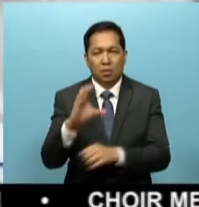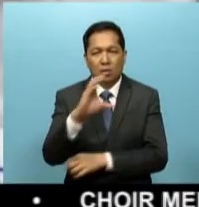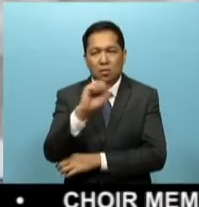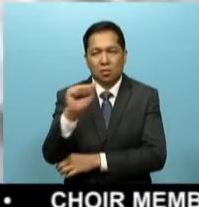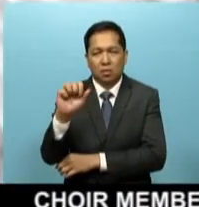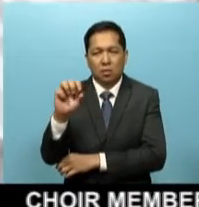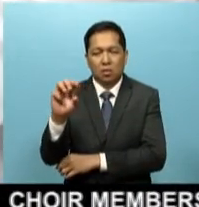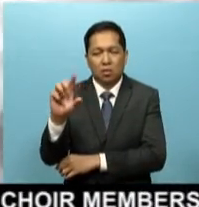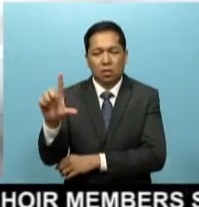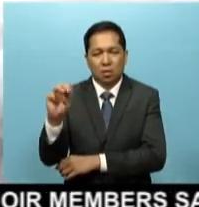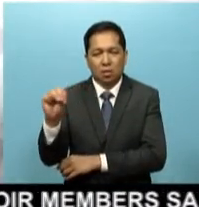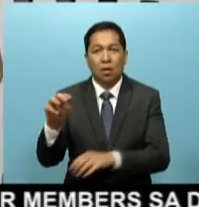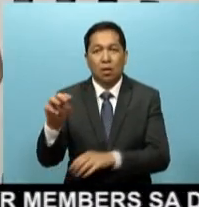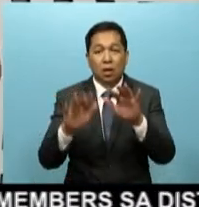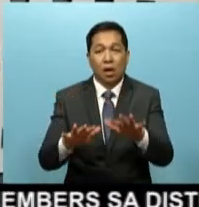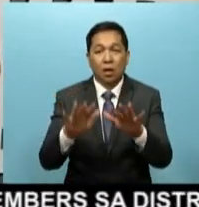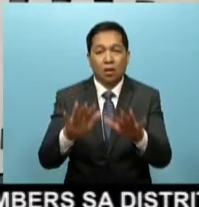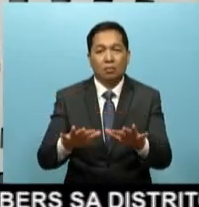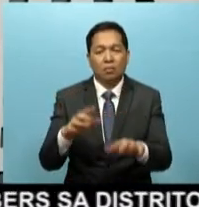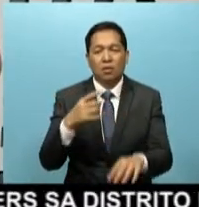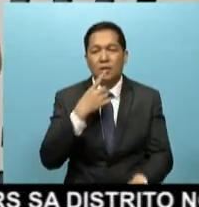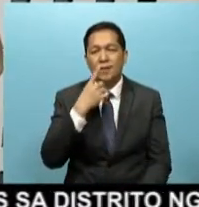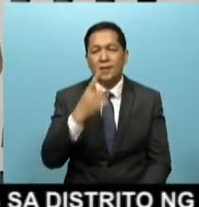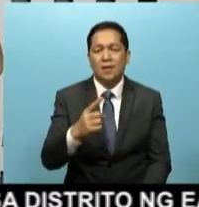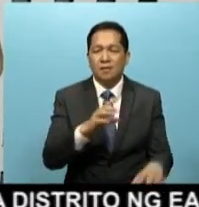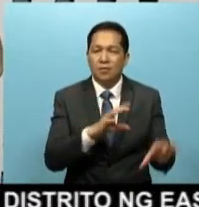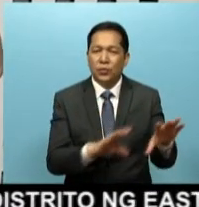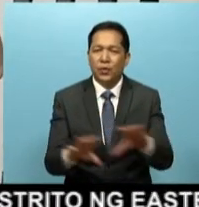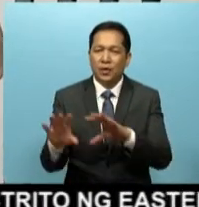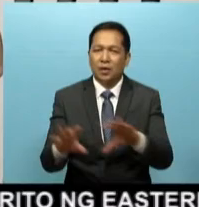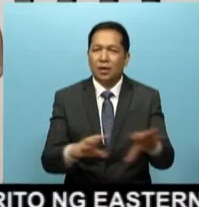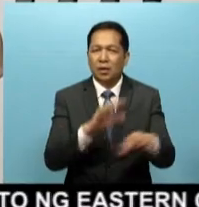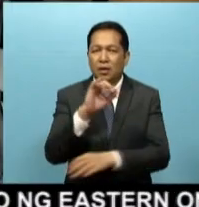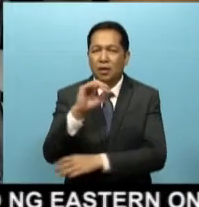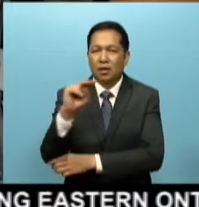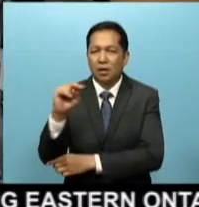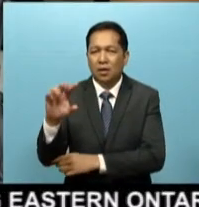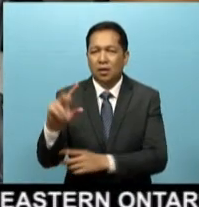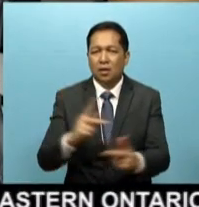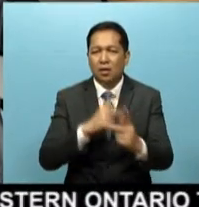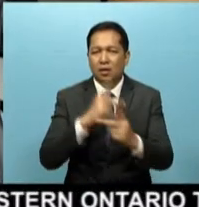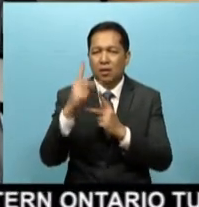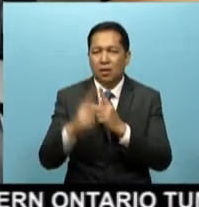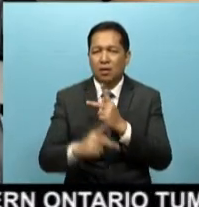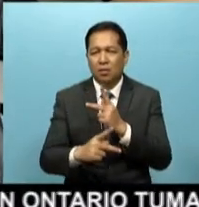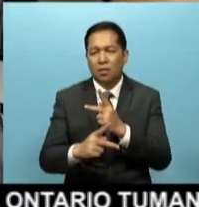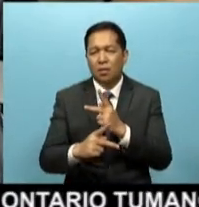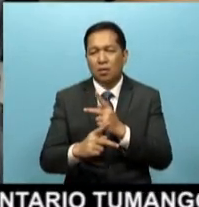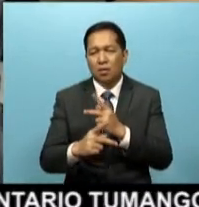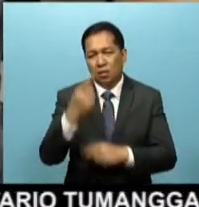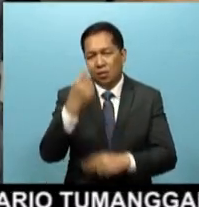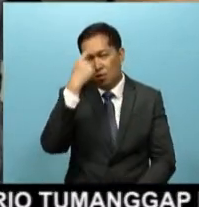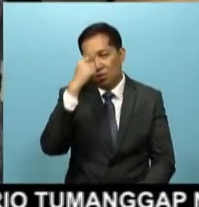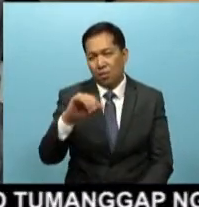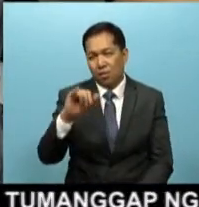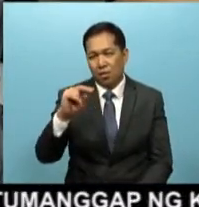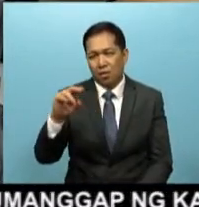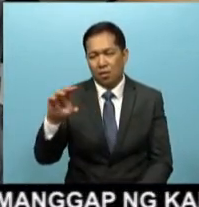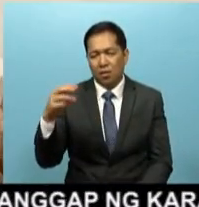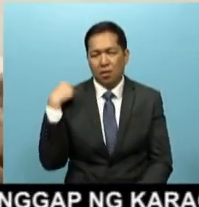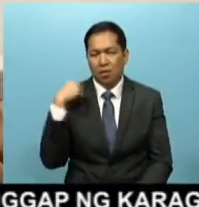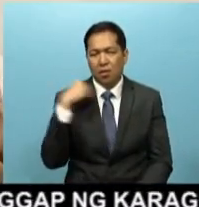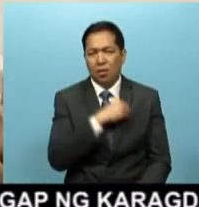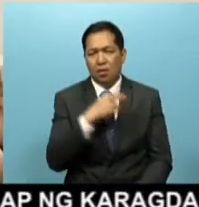process. This socio-civic activity under INC Giving Project carried out by Iglesia Ni Cristo members here